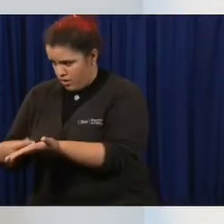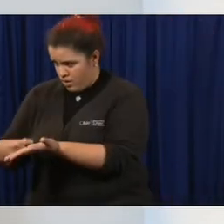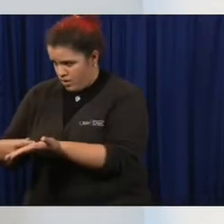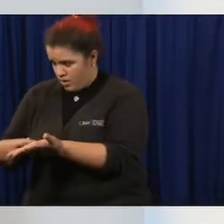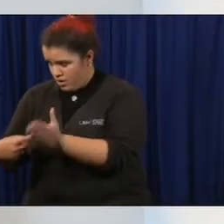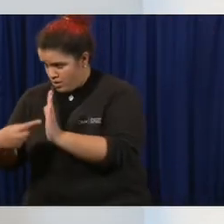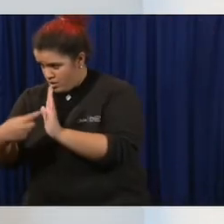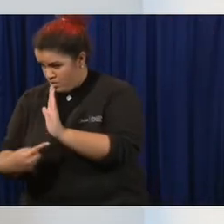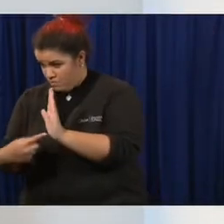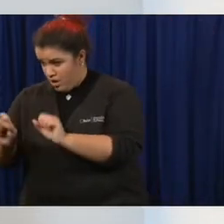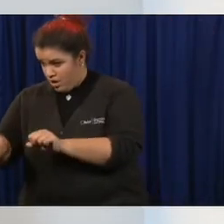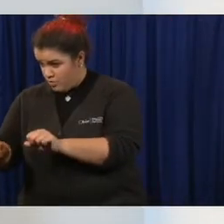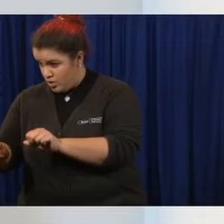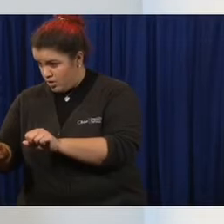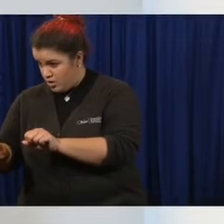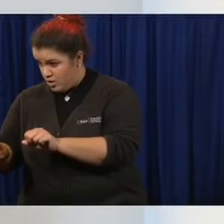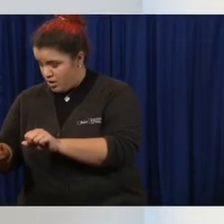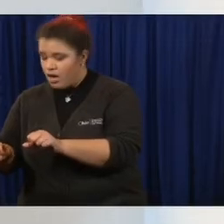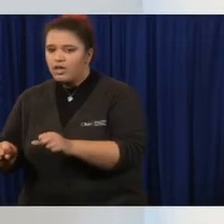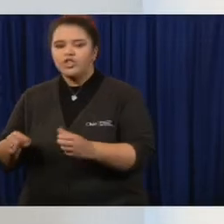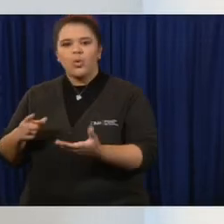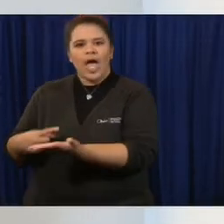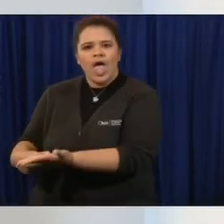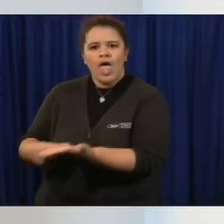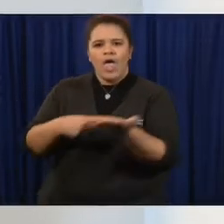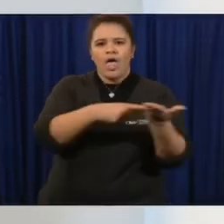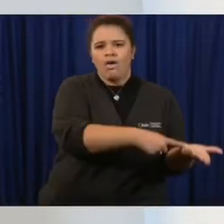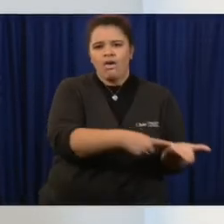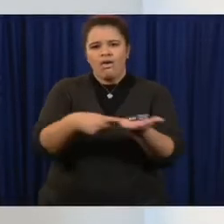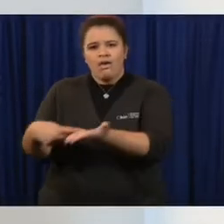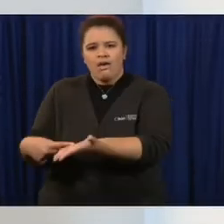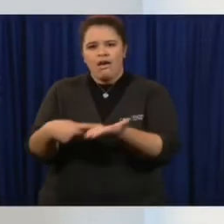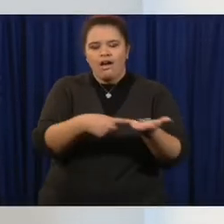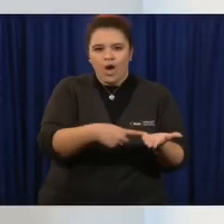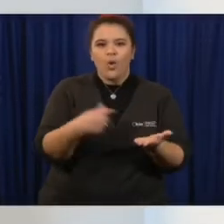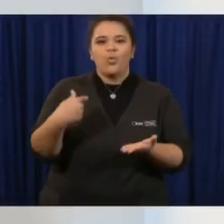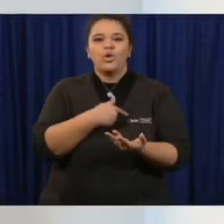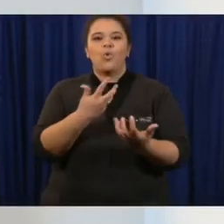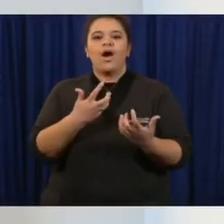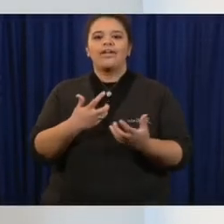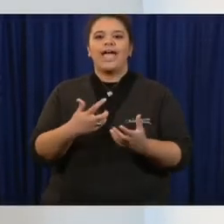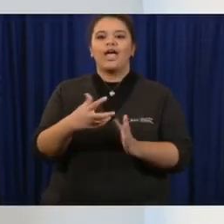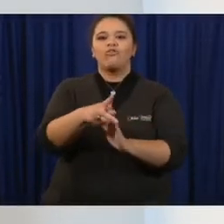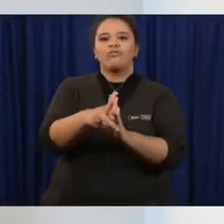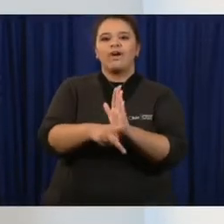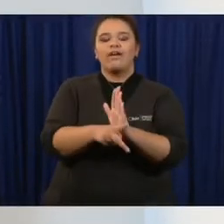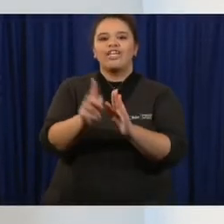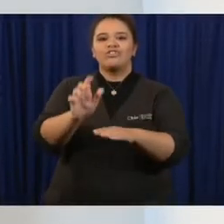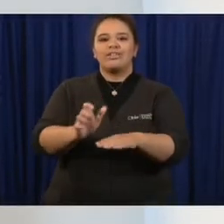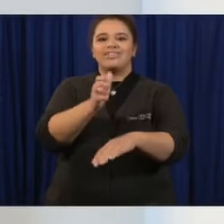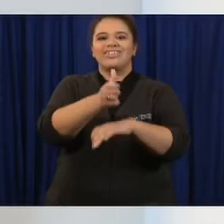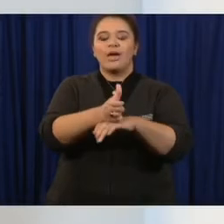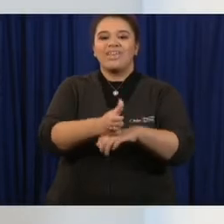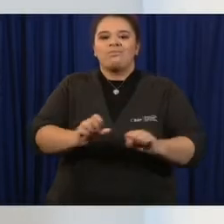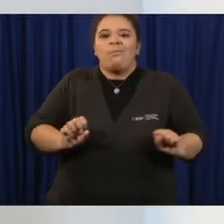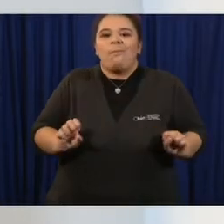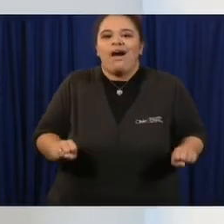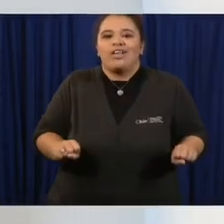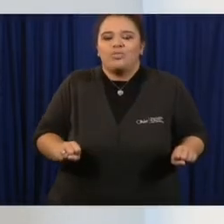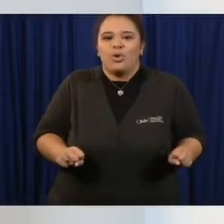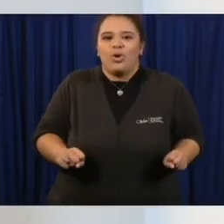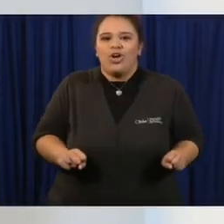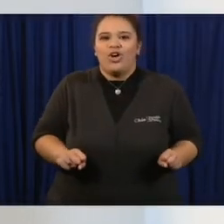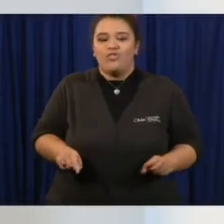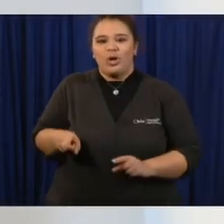that it's a practical tool that they can, or a practical regulation that they can comply with. And we just have been going through that process to make it the